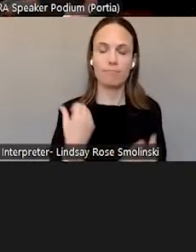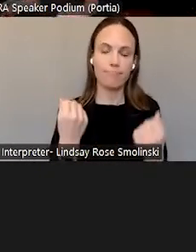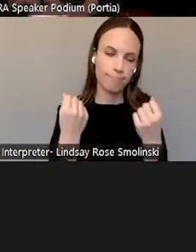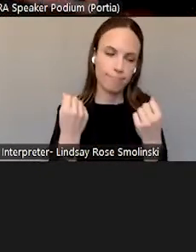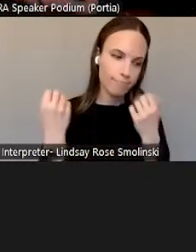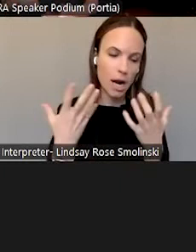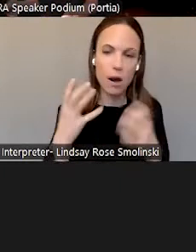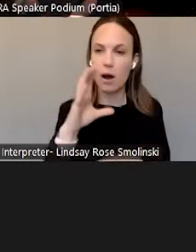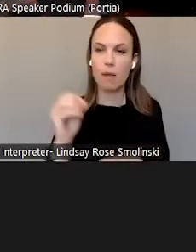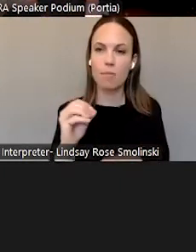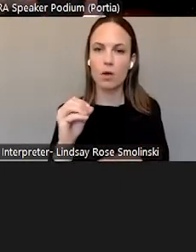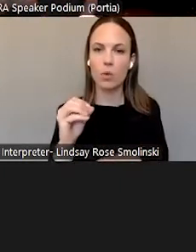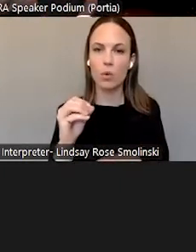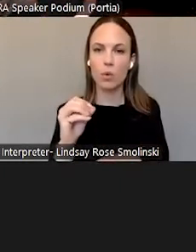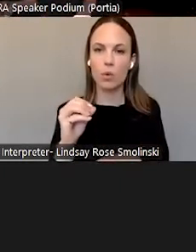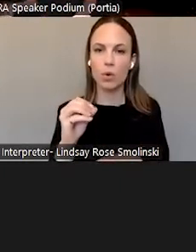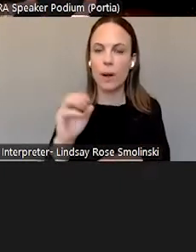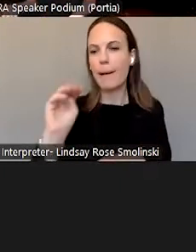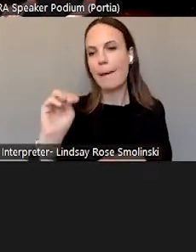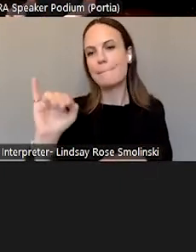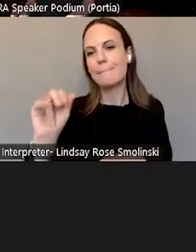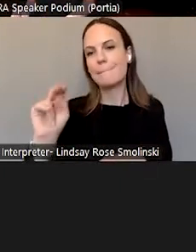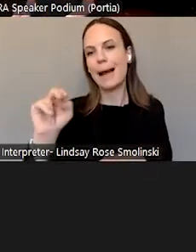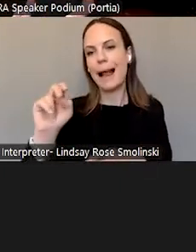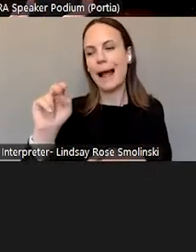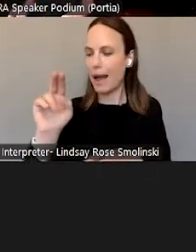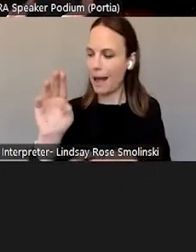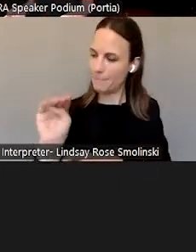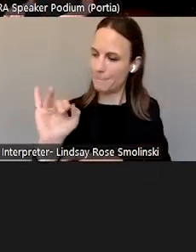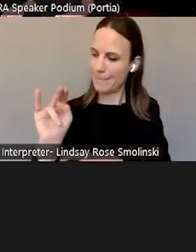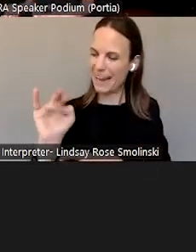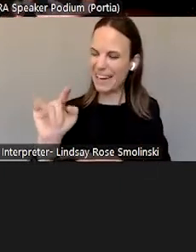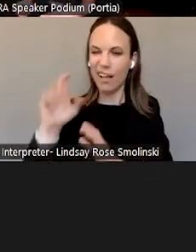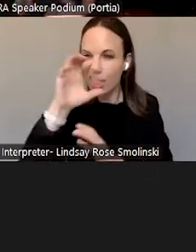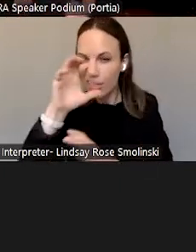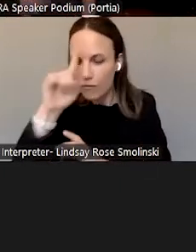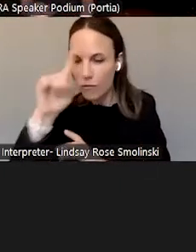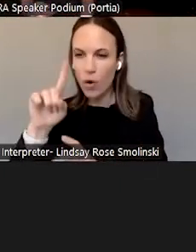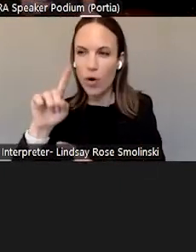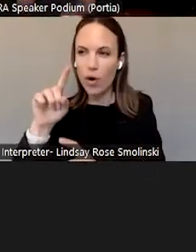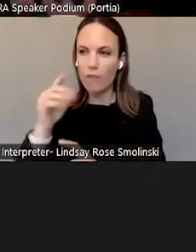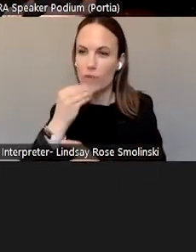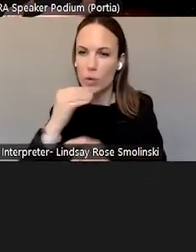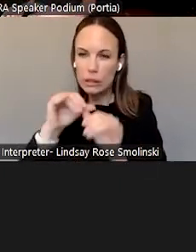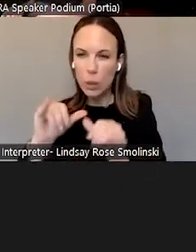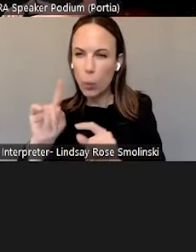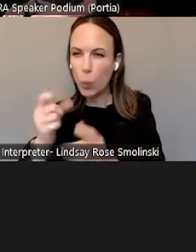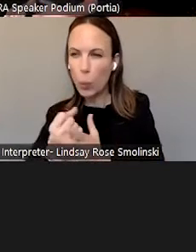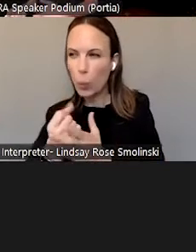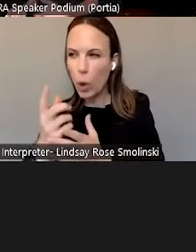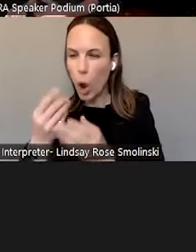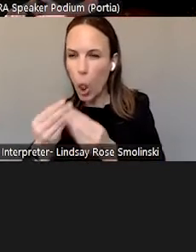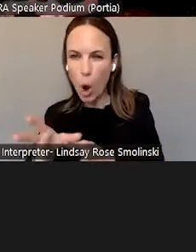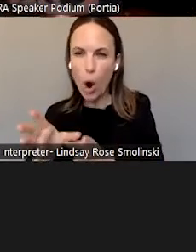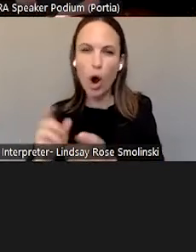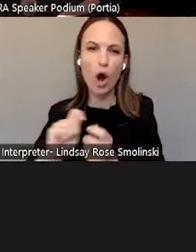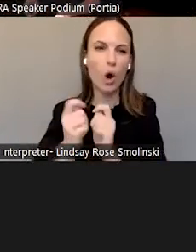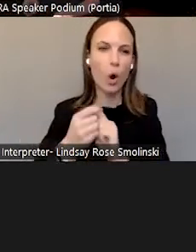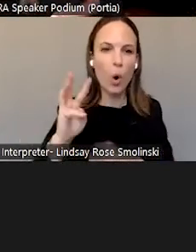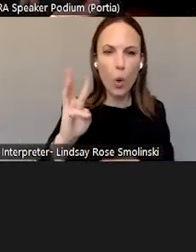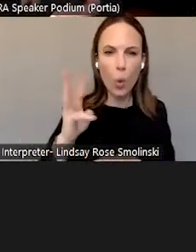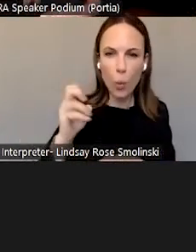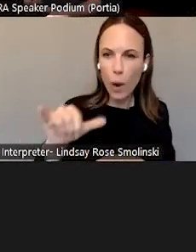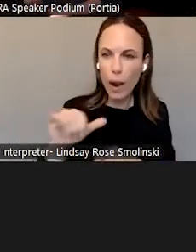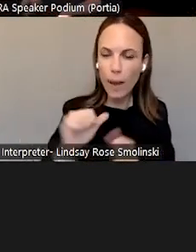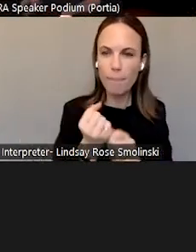point mining the food system for places where nutrition is being lost, in things like whey and turning it into sparkling beverages, fresh